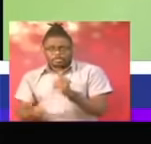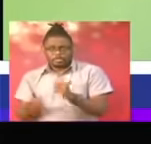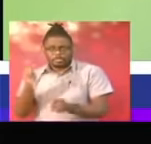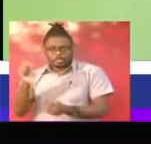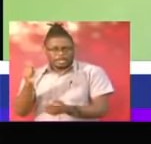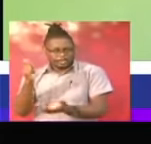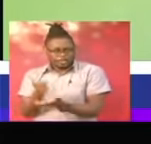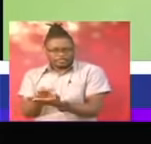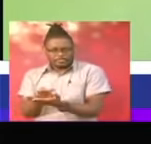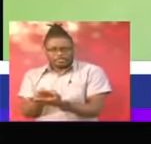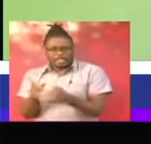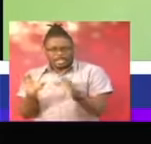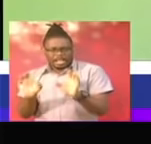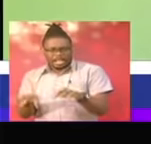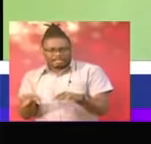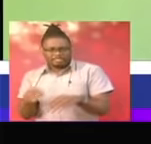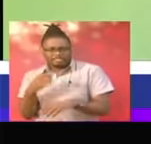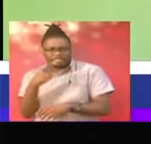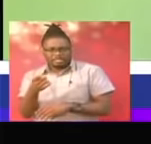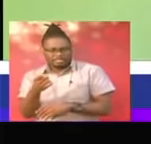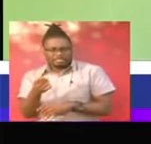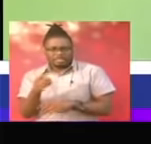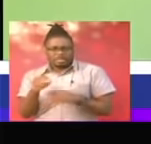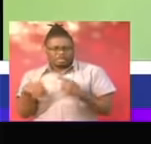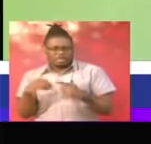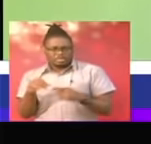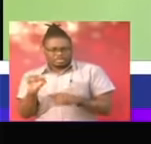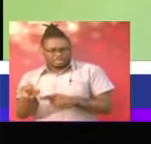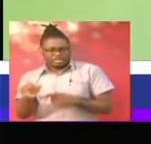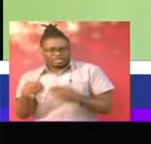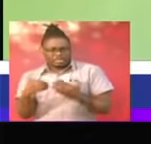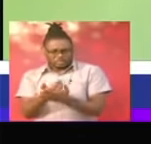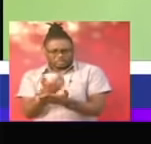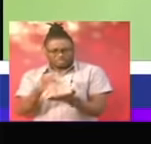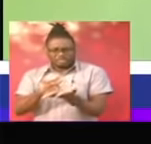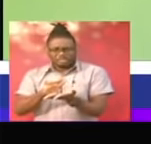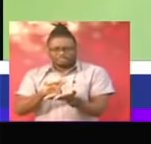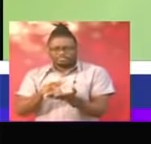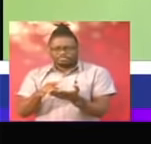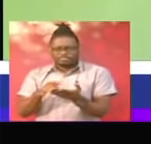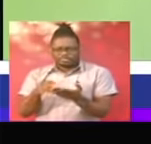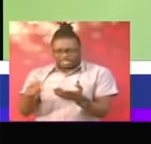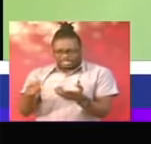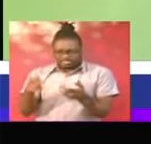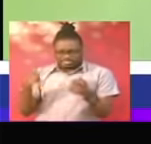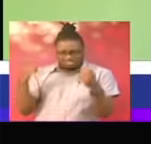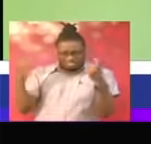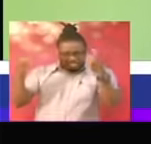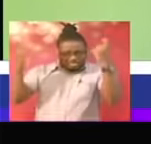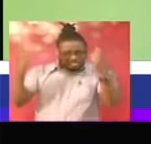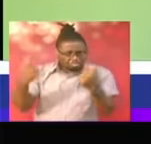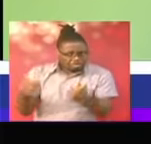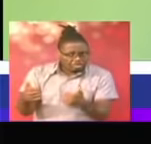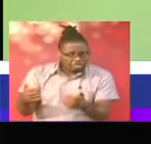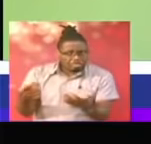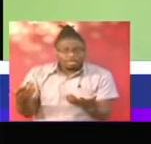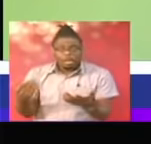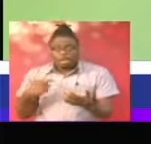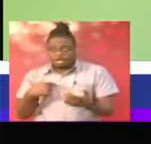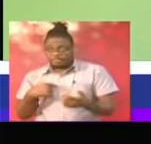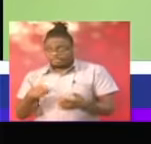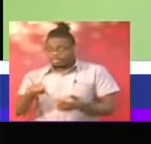update on that drug, its success rate so far? And if there are any other treatment options that you all